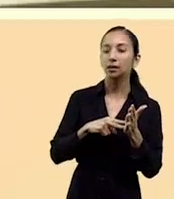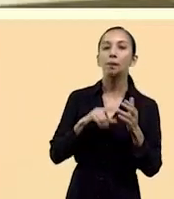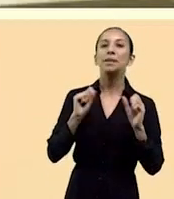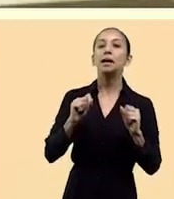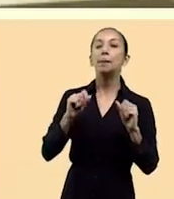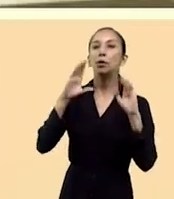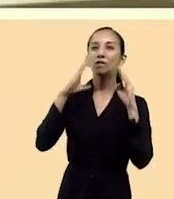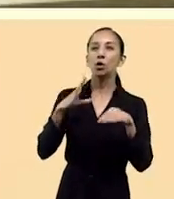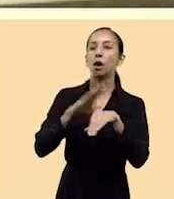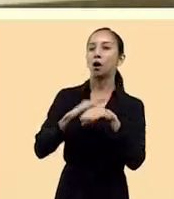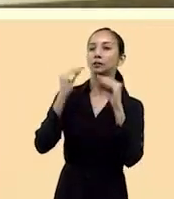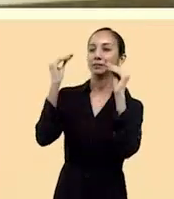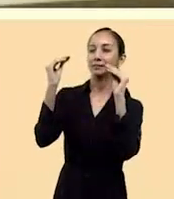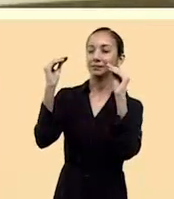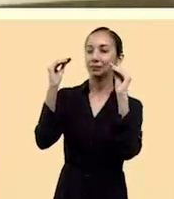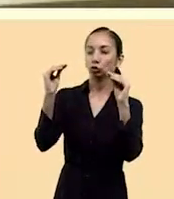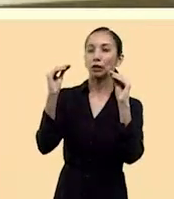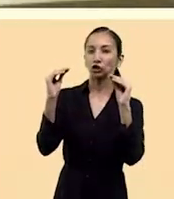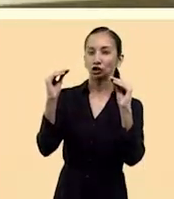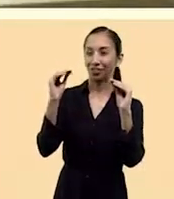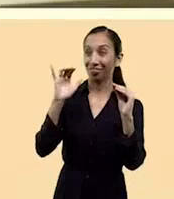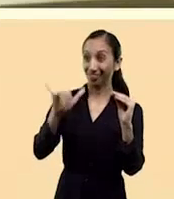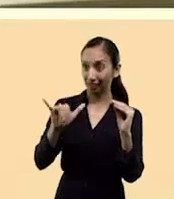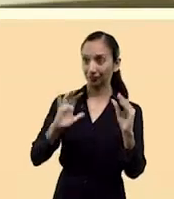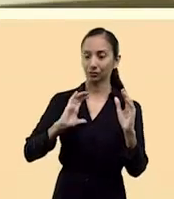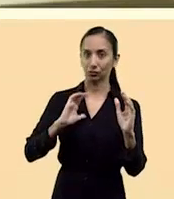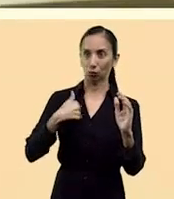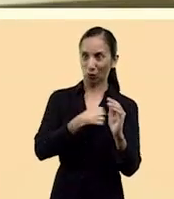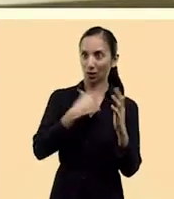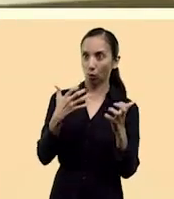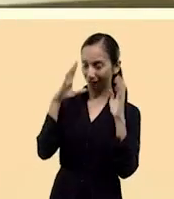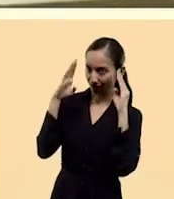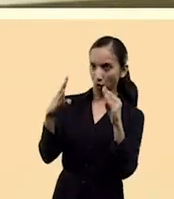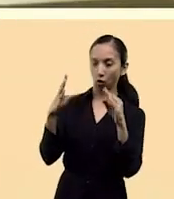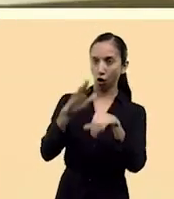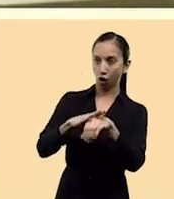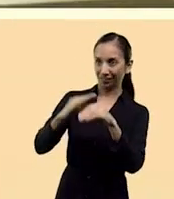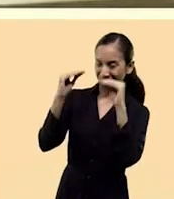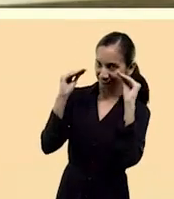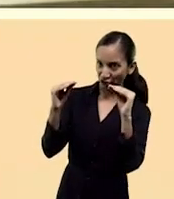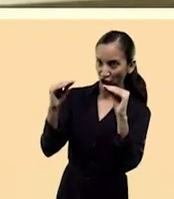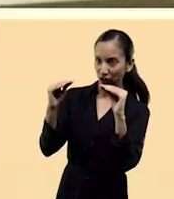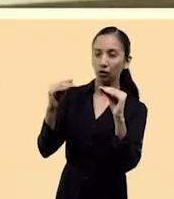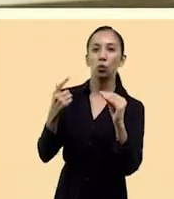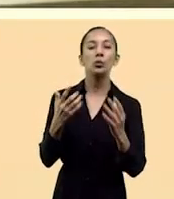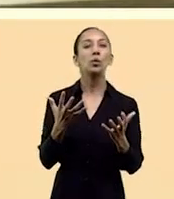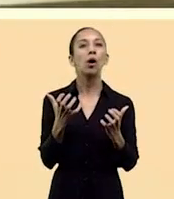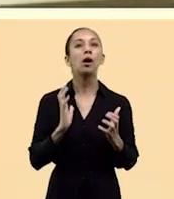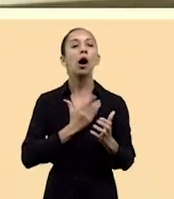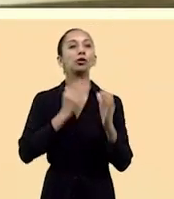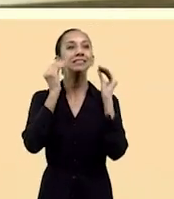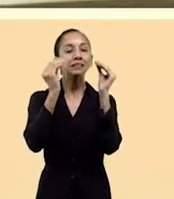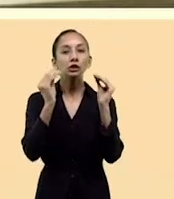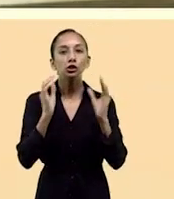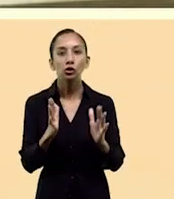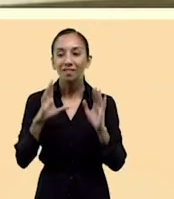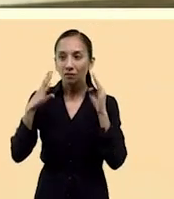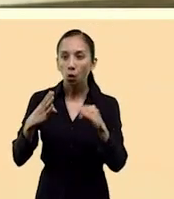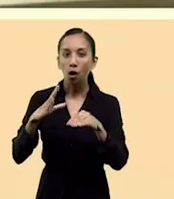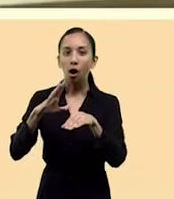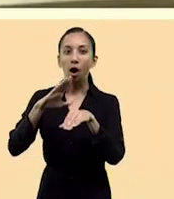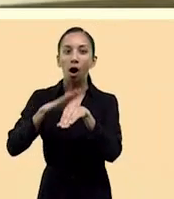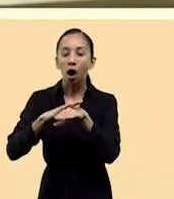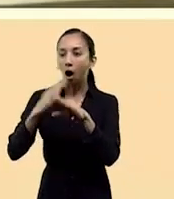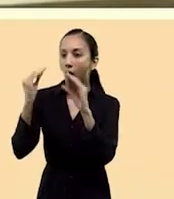on instruction, which is ultimately where we want to spend as much time as possible. We want our educators in schools focused on unique